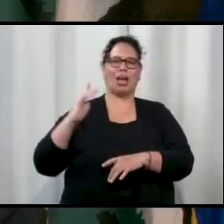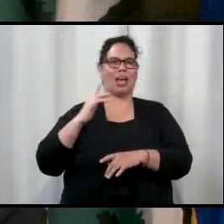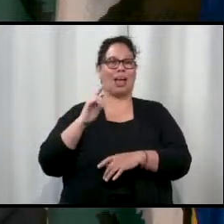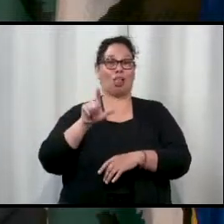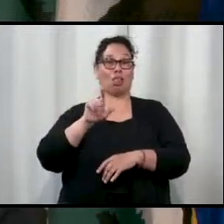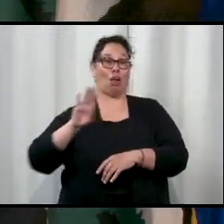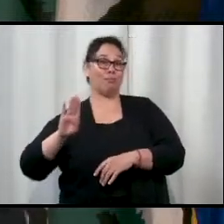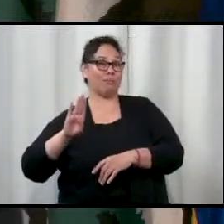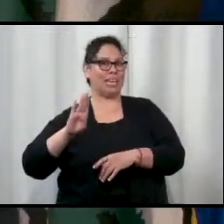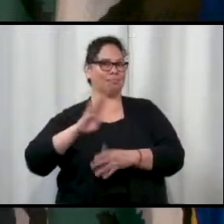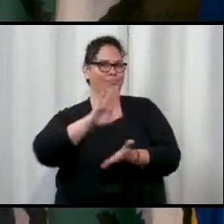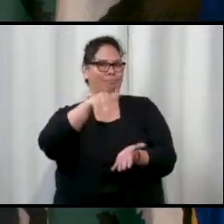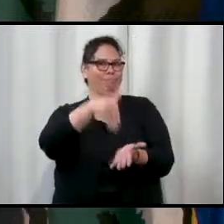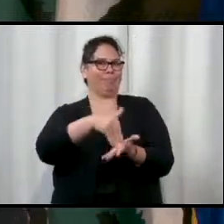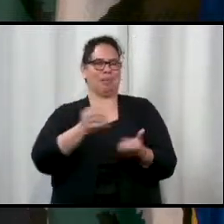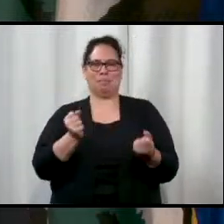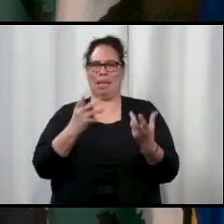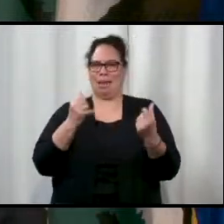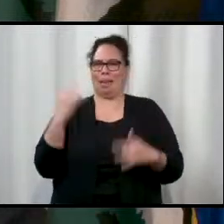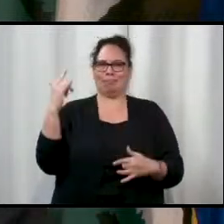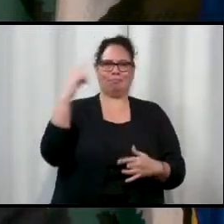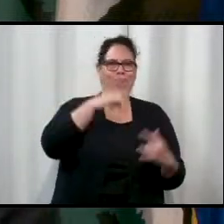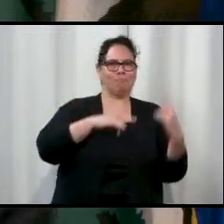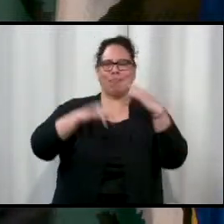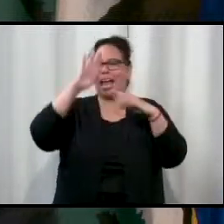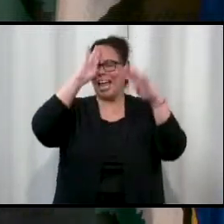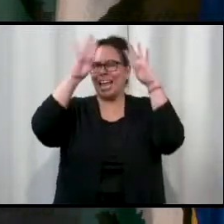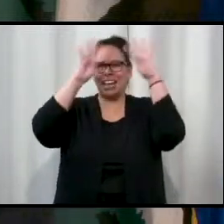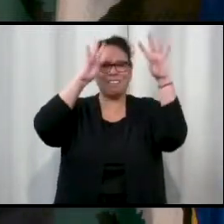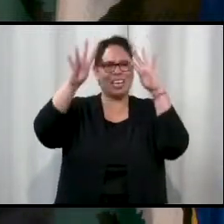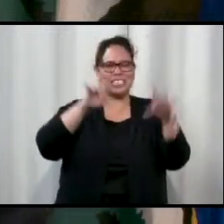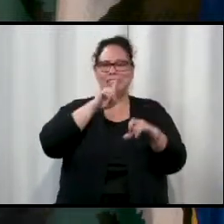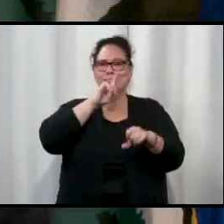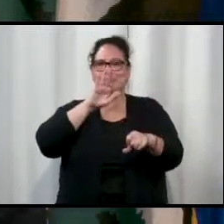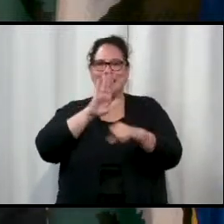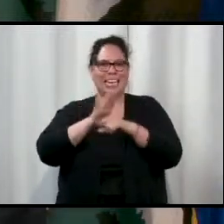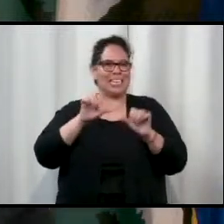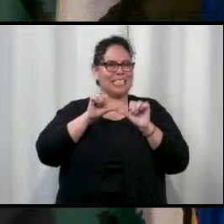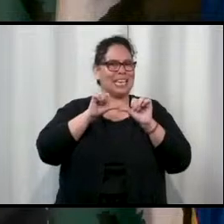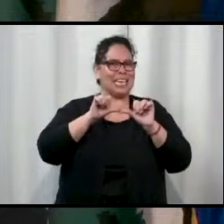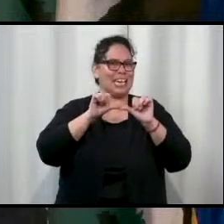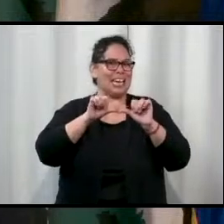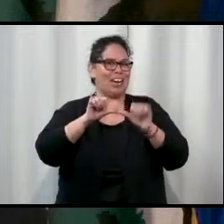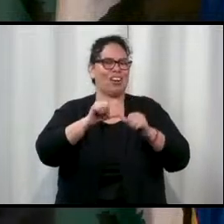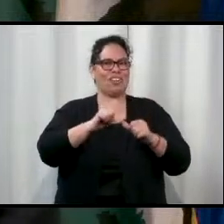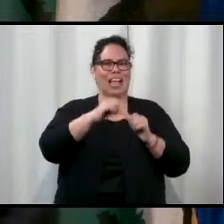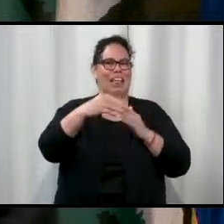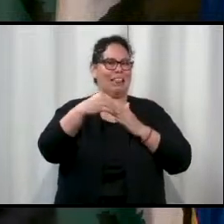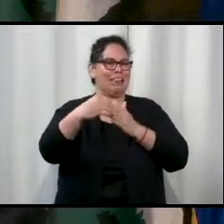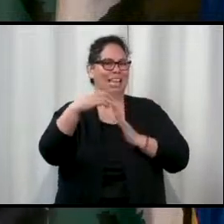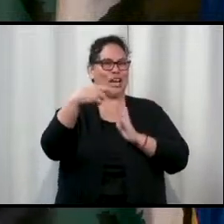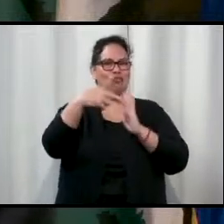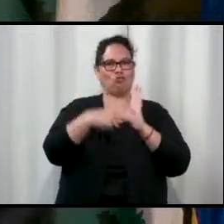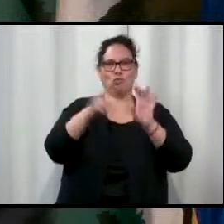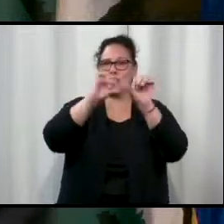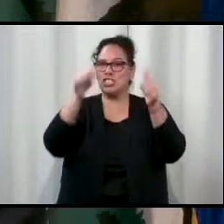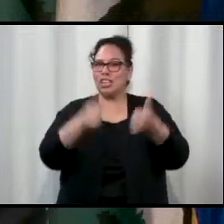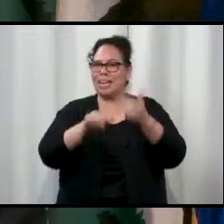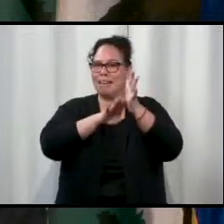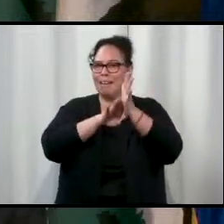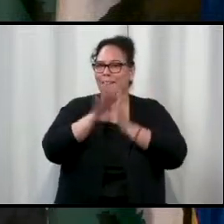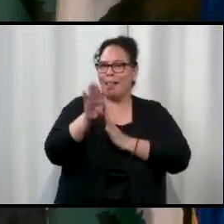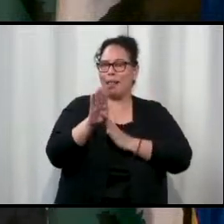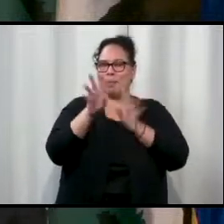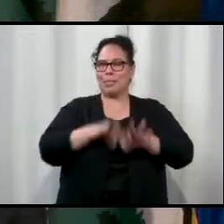epicenter for a number of aerospace innovations, and we're committed to continue to play a leading role in shaping the development of